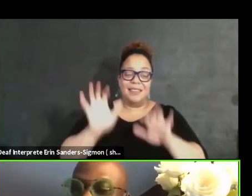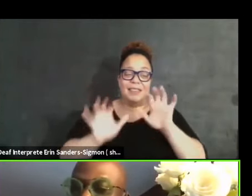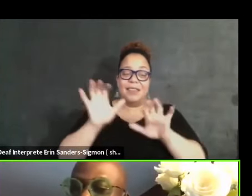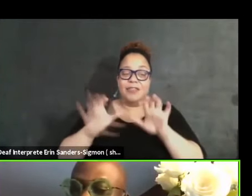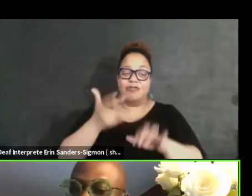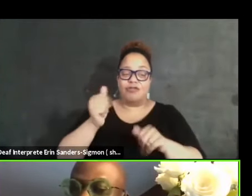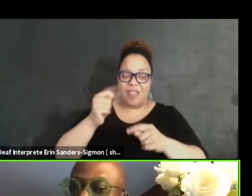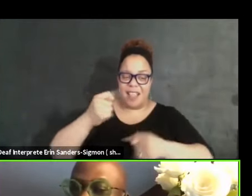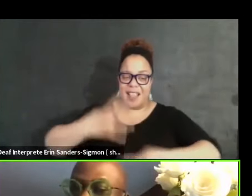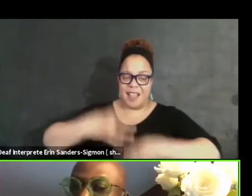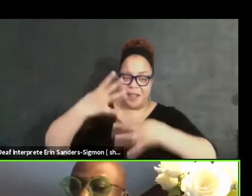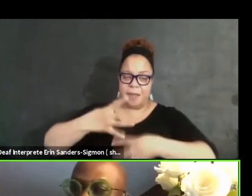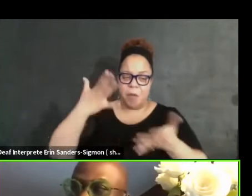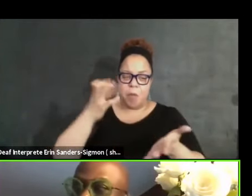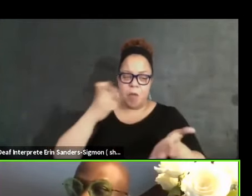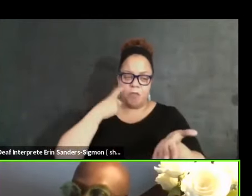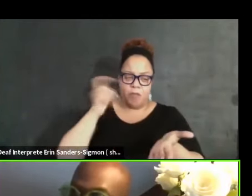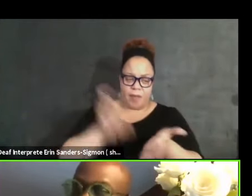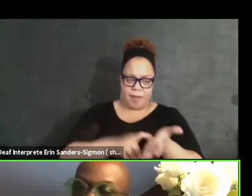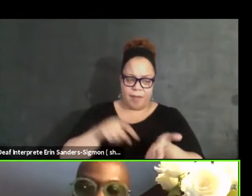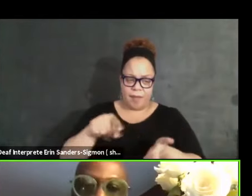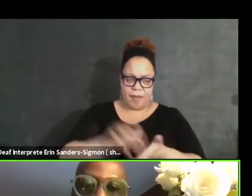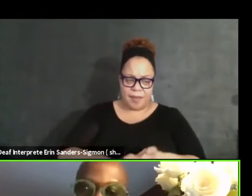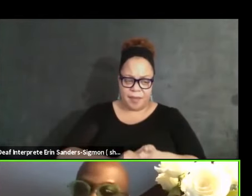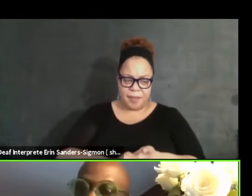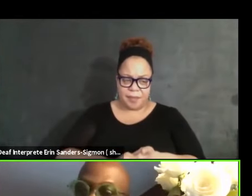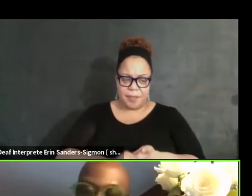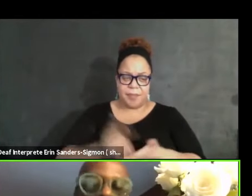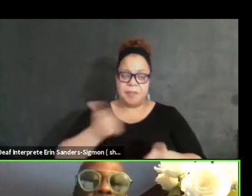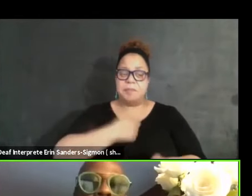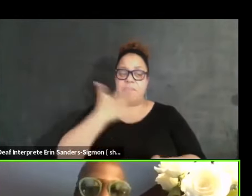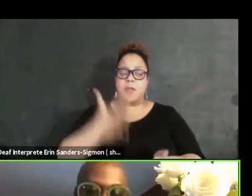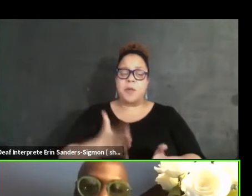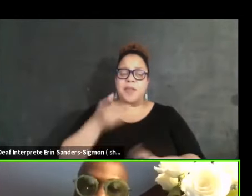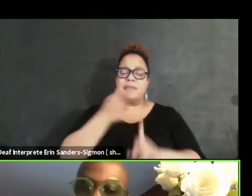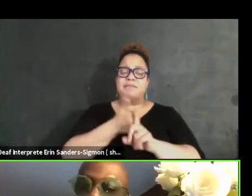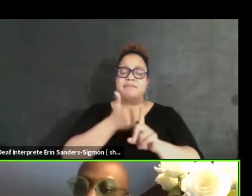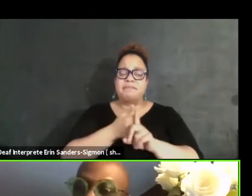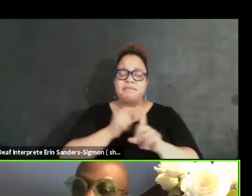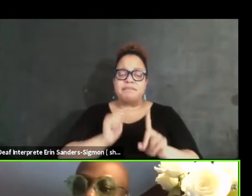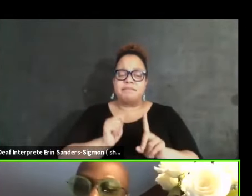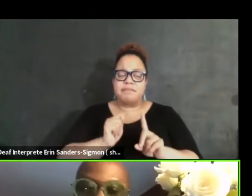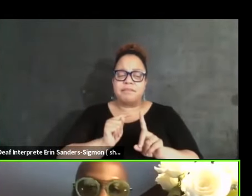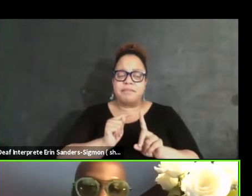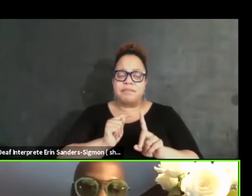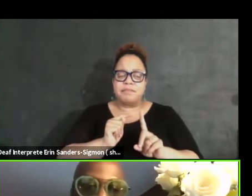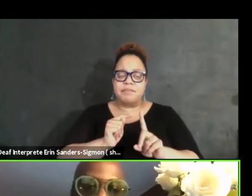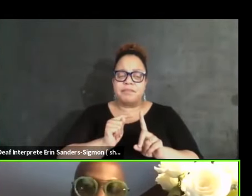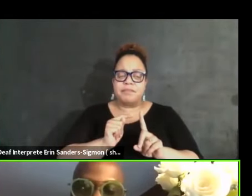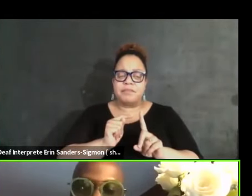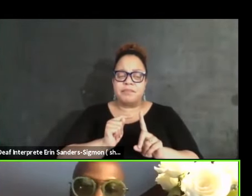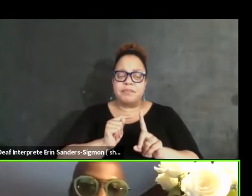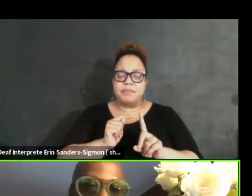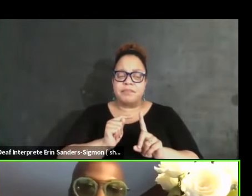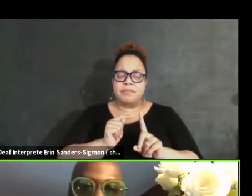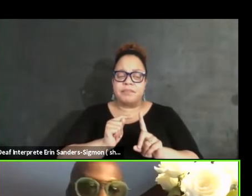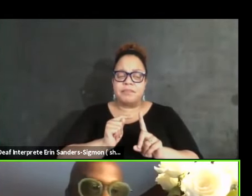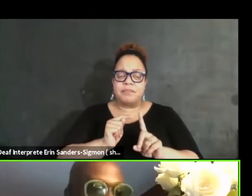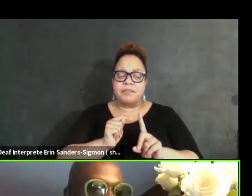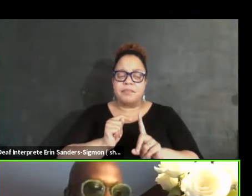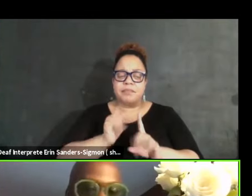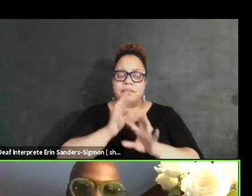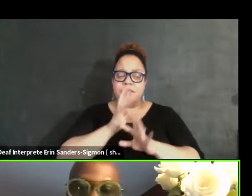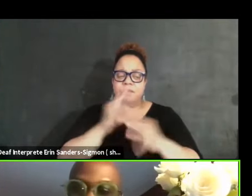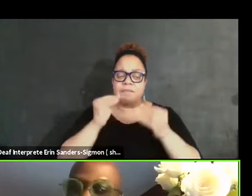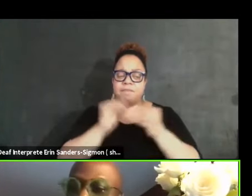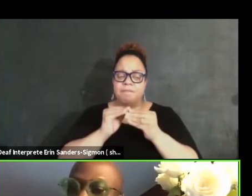reaffirm that the poet expressing a hard or a harder view or perspective that's